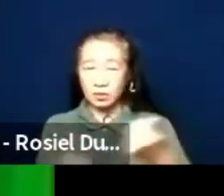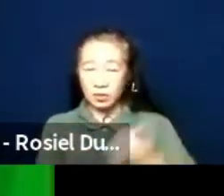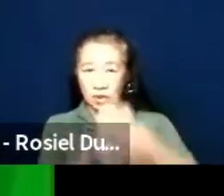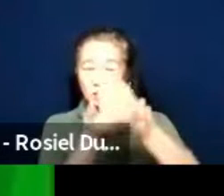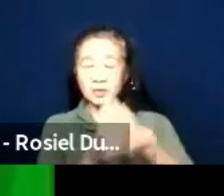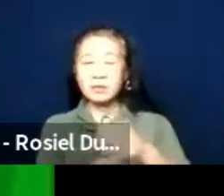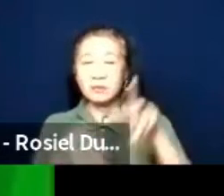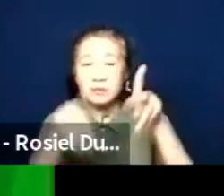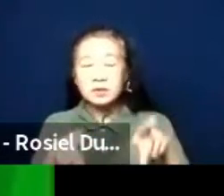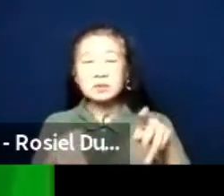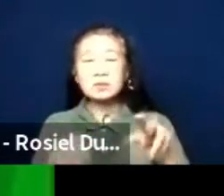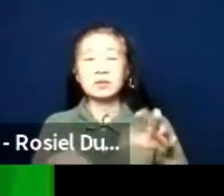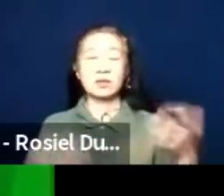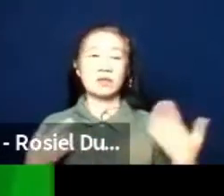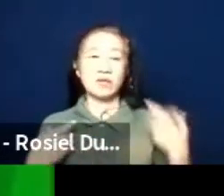who's having a seizure.